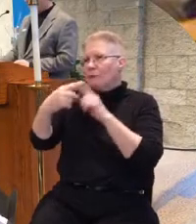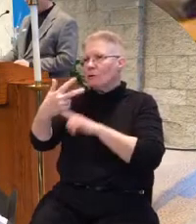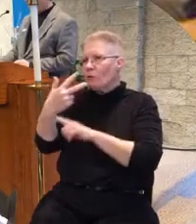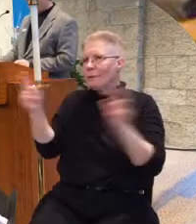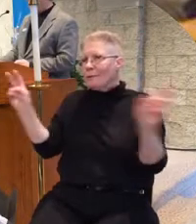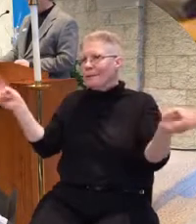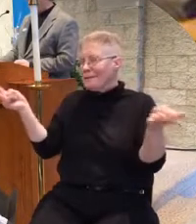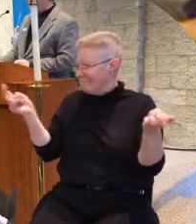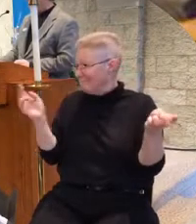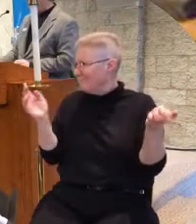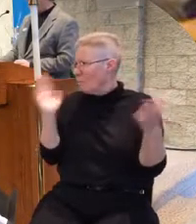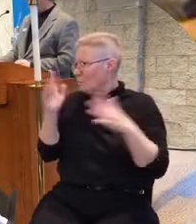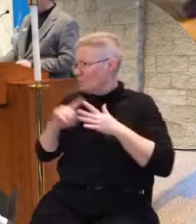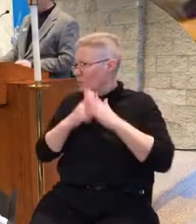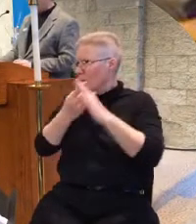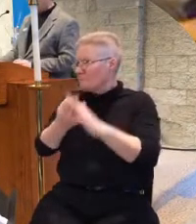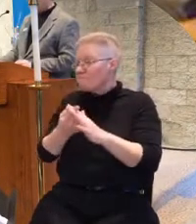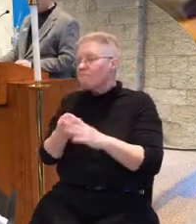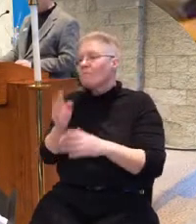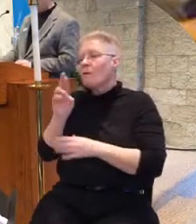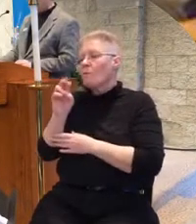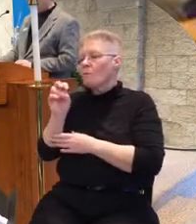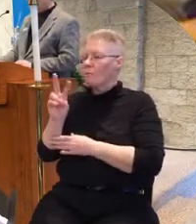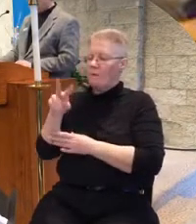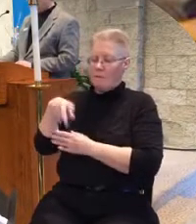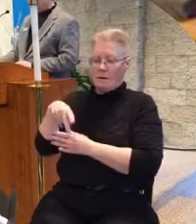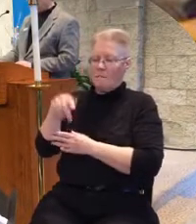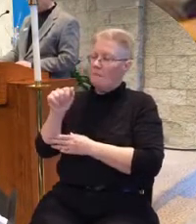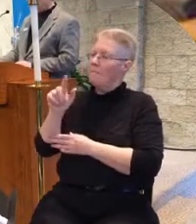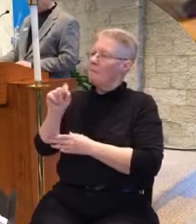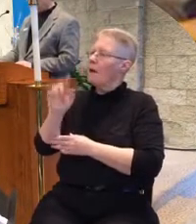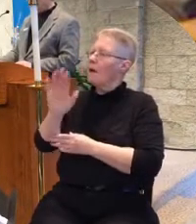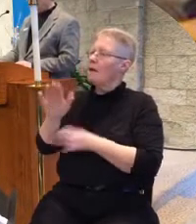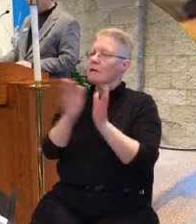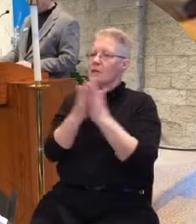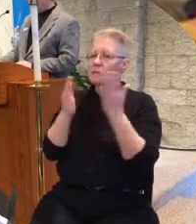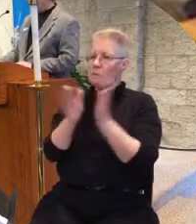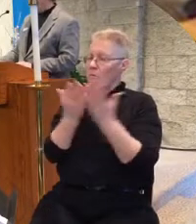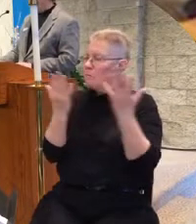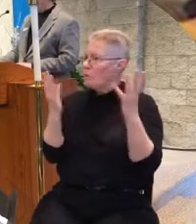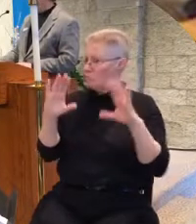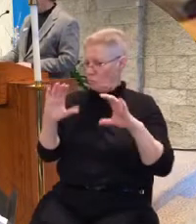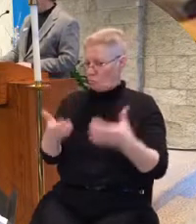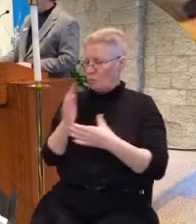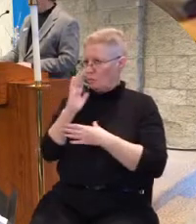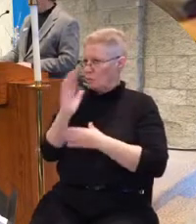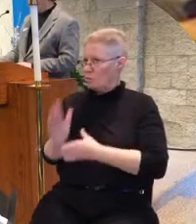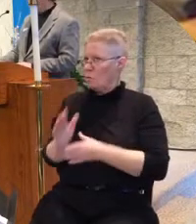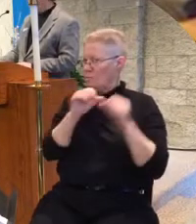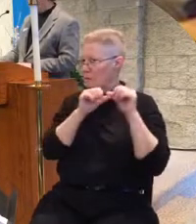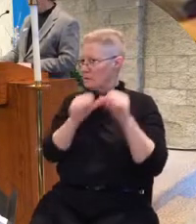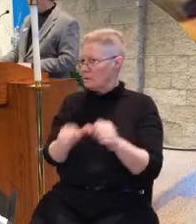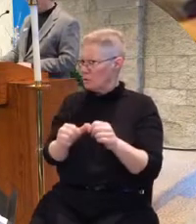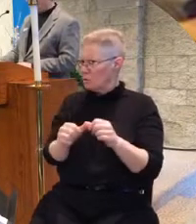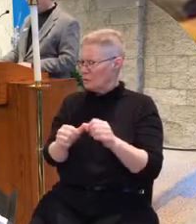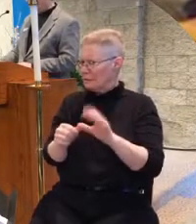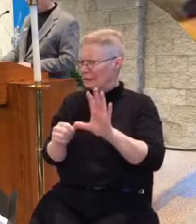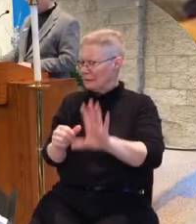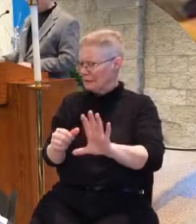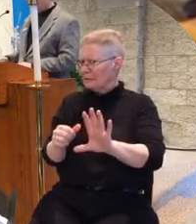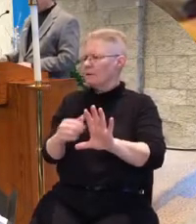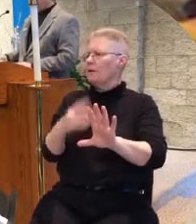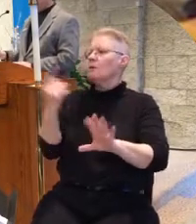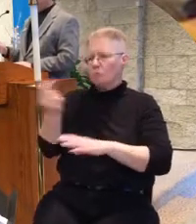group continues Thursday mornings at 10:30. On this coming Saturday, there's an introduction to breathwork at 2